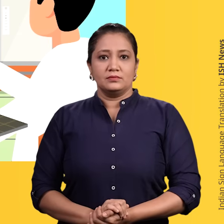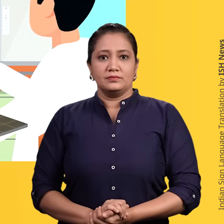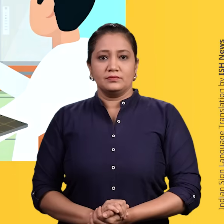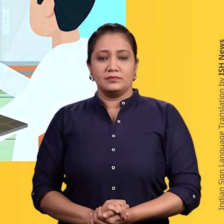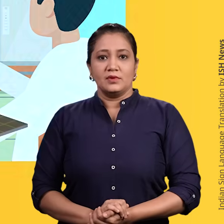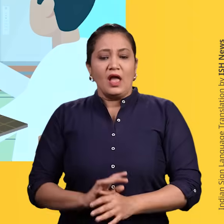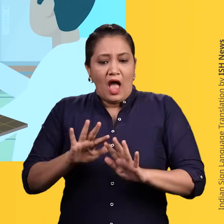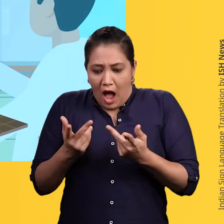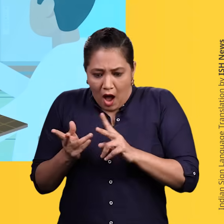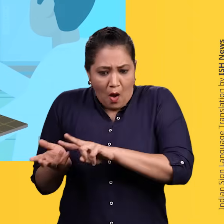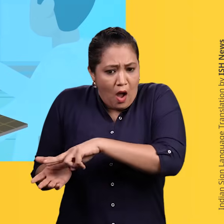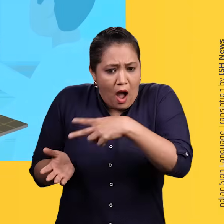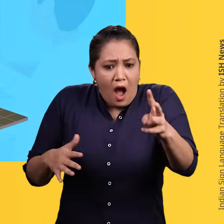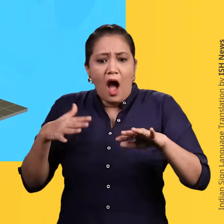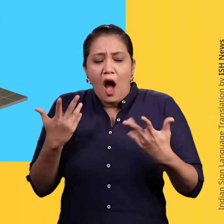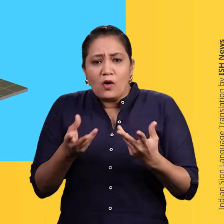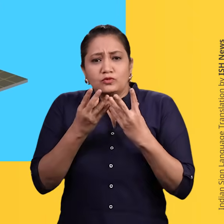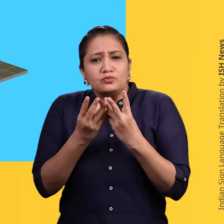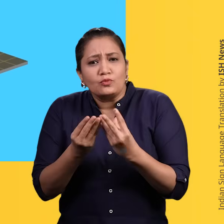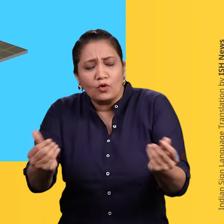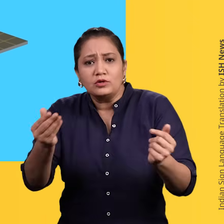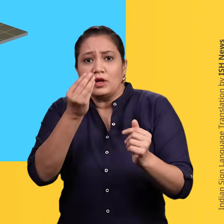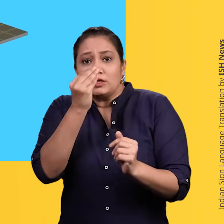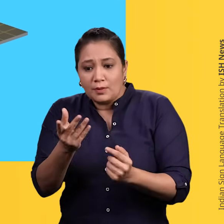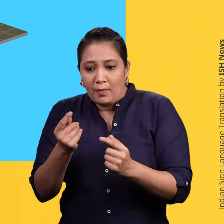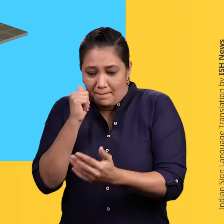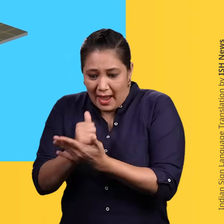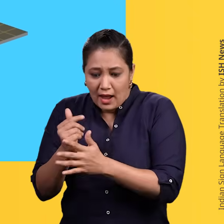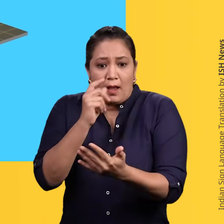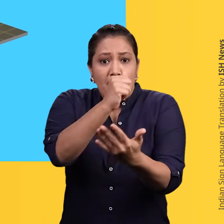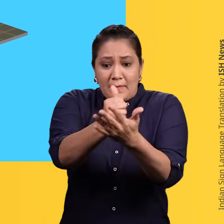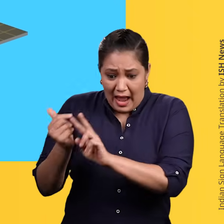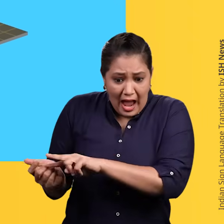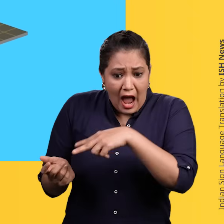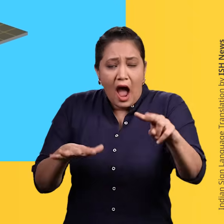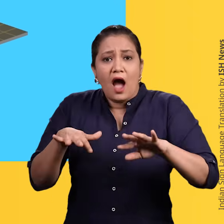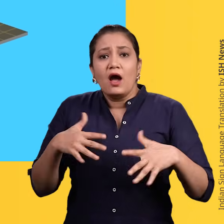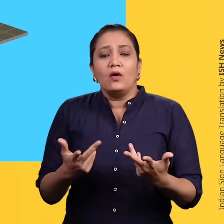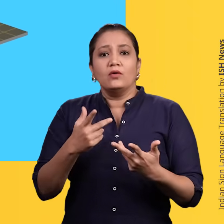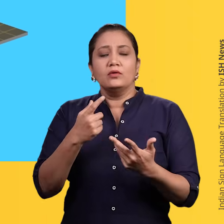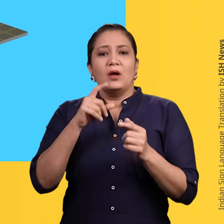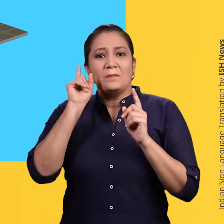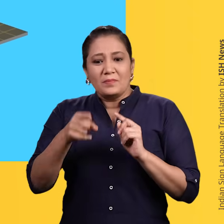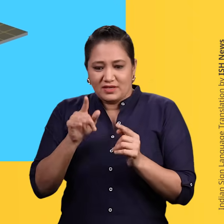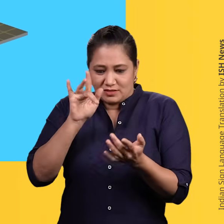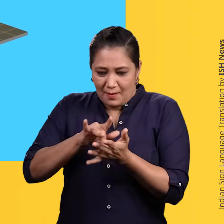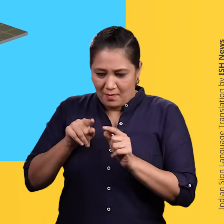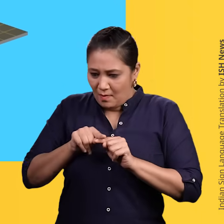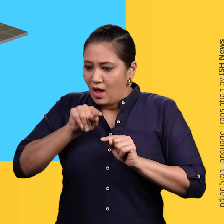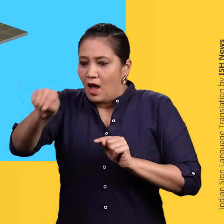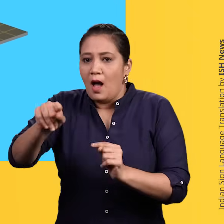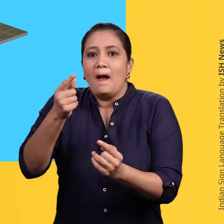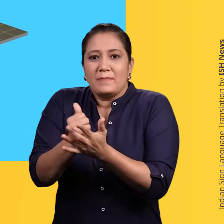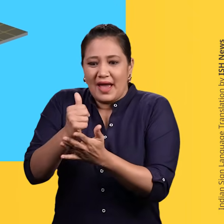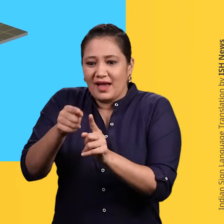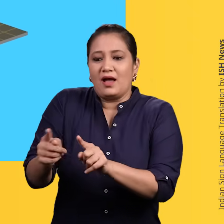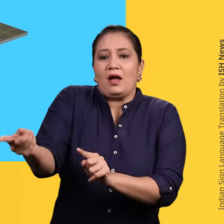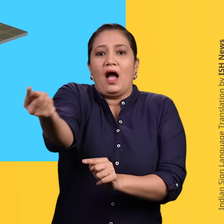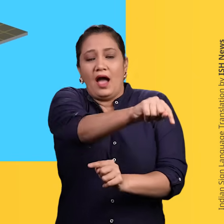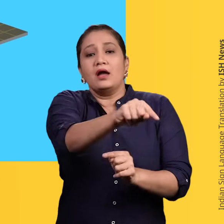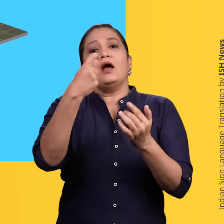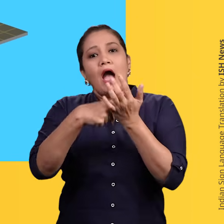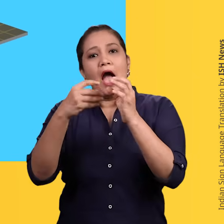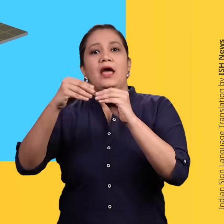different. In order to facilitate smooth interbank transfer of funds, the banks need a